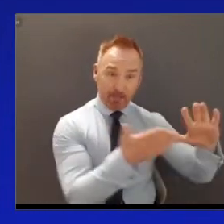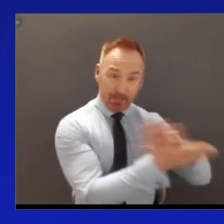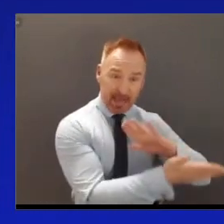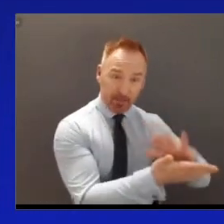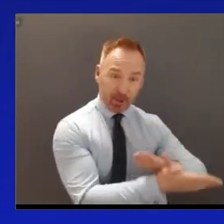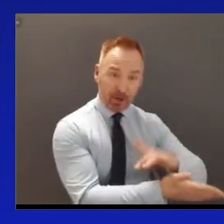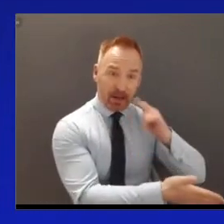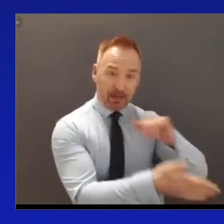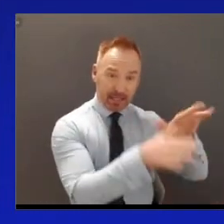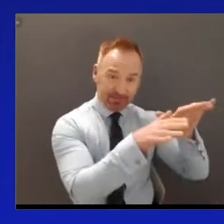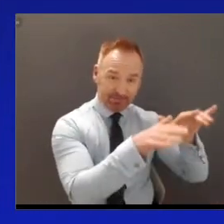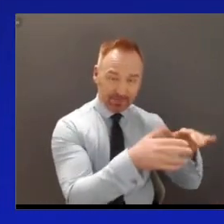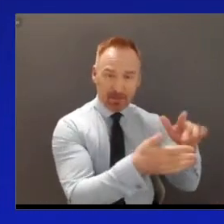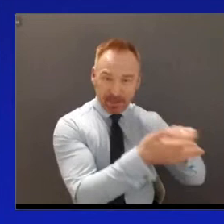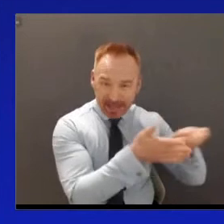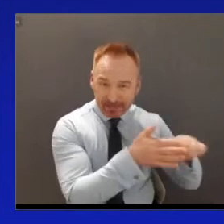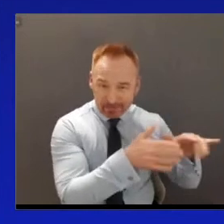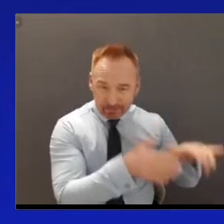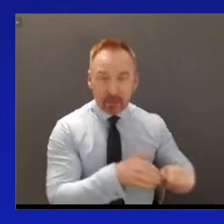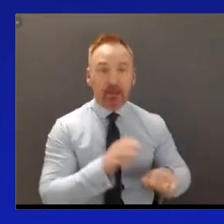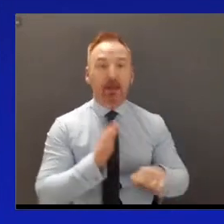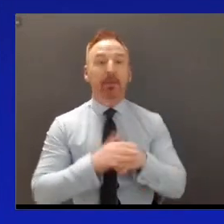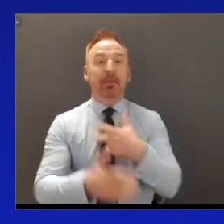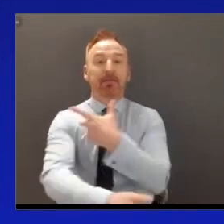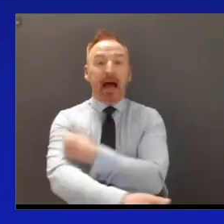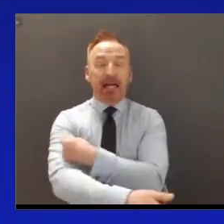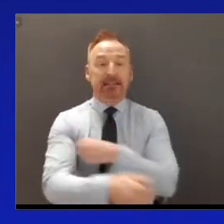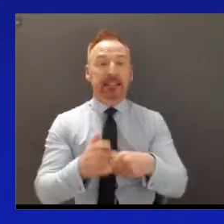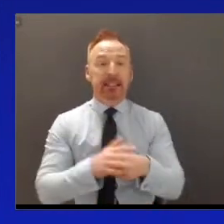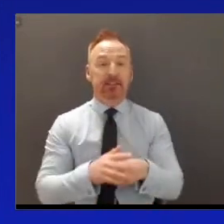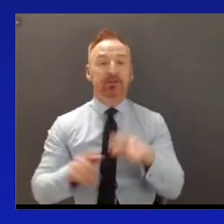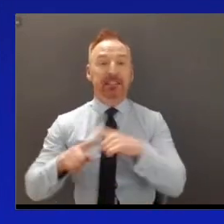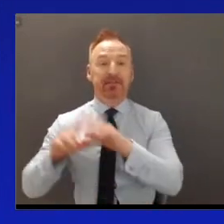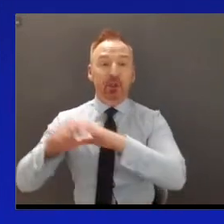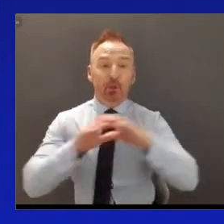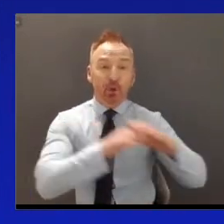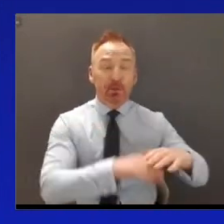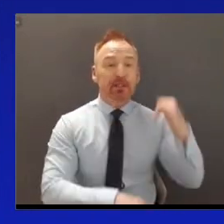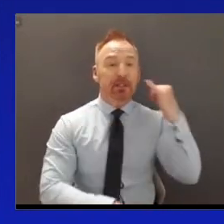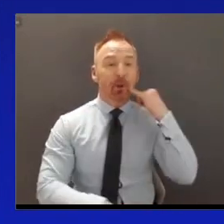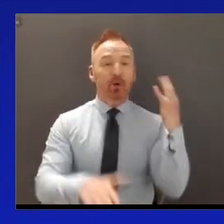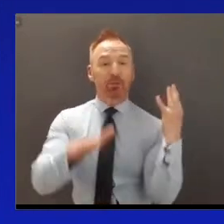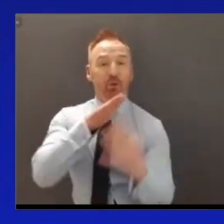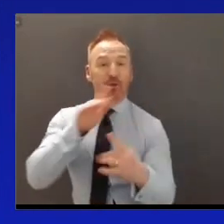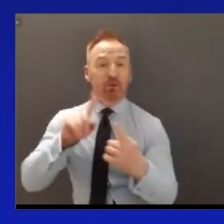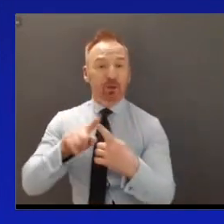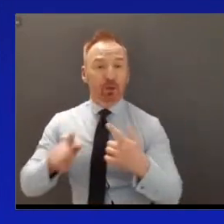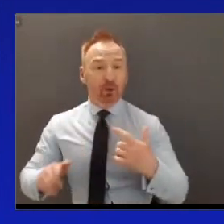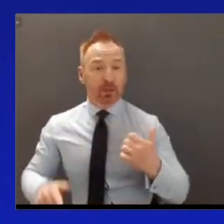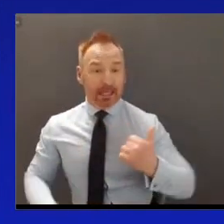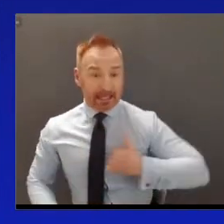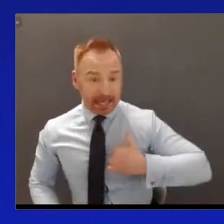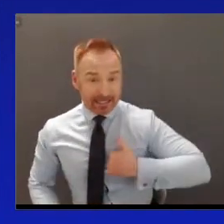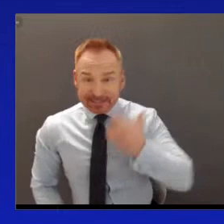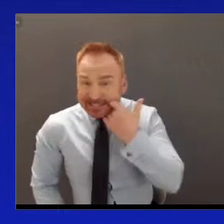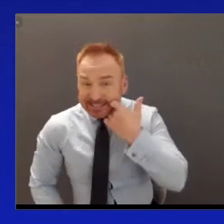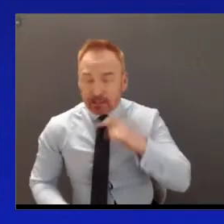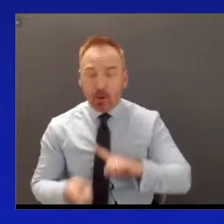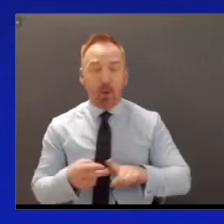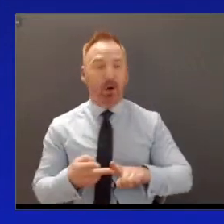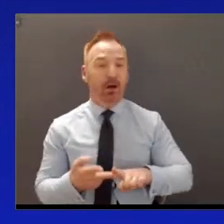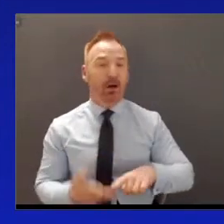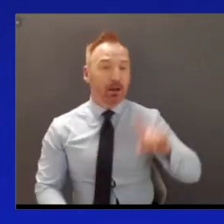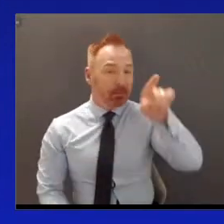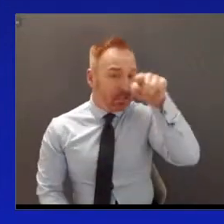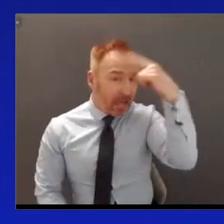what is the uptake of vaccine among different populations, whether newcomers or Black, for example,